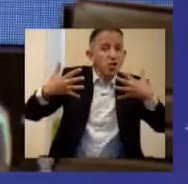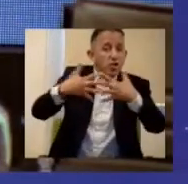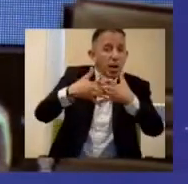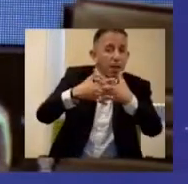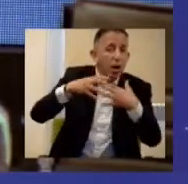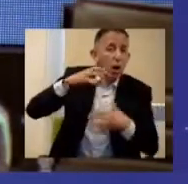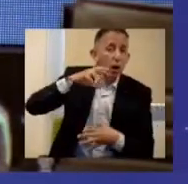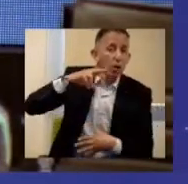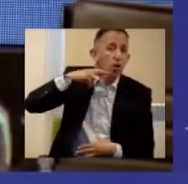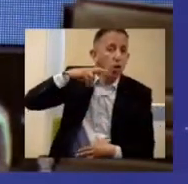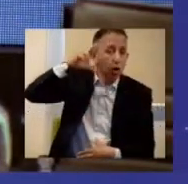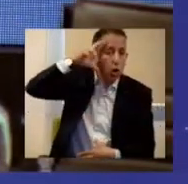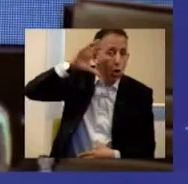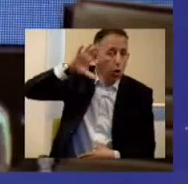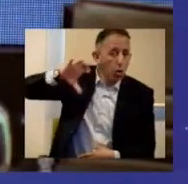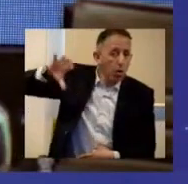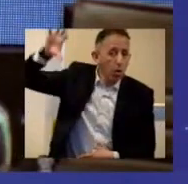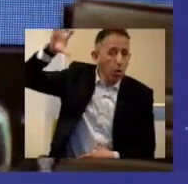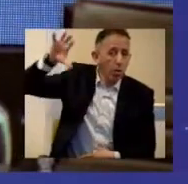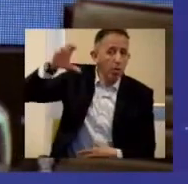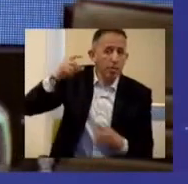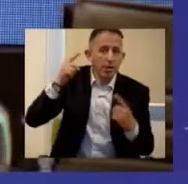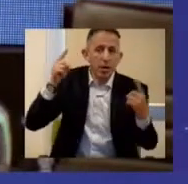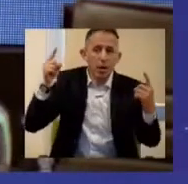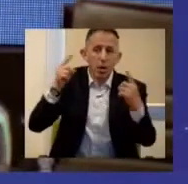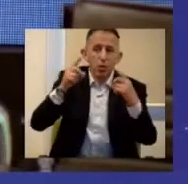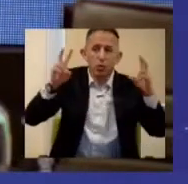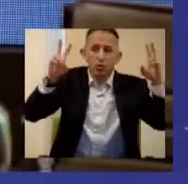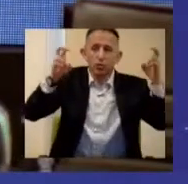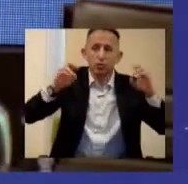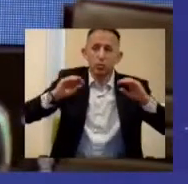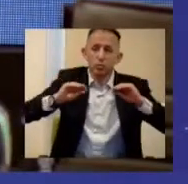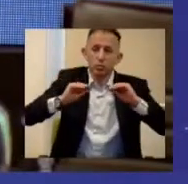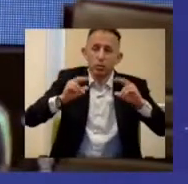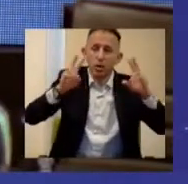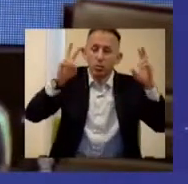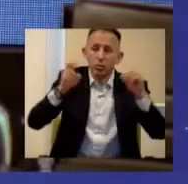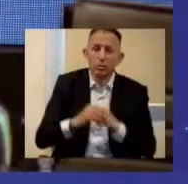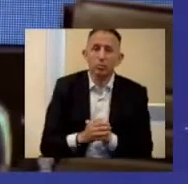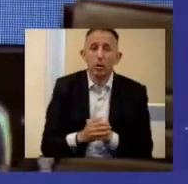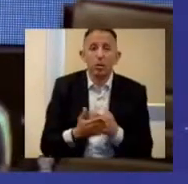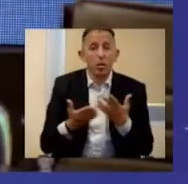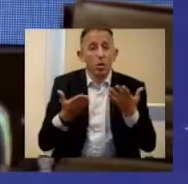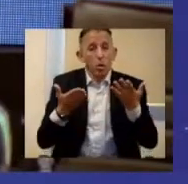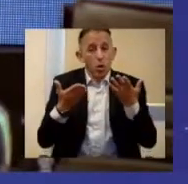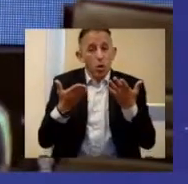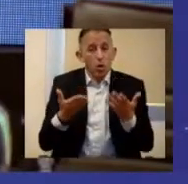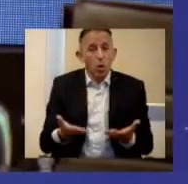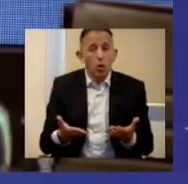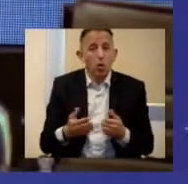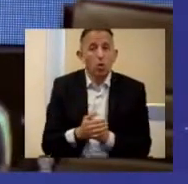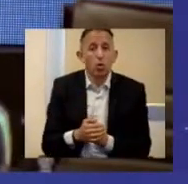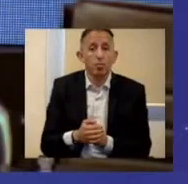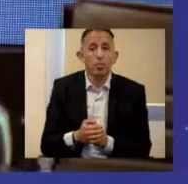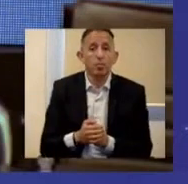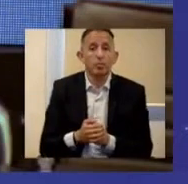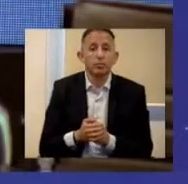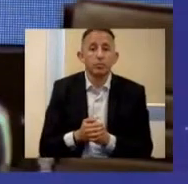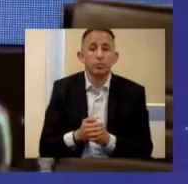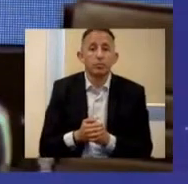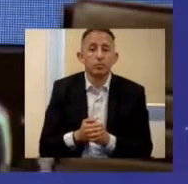Network, usually there is a conference with regards to one of the important